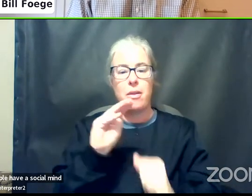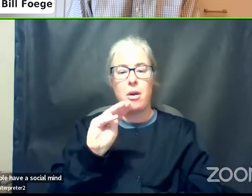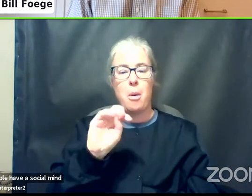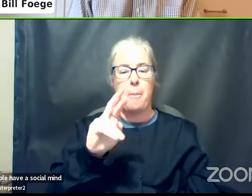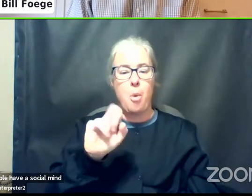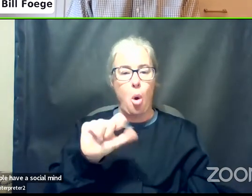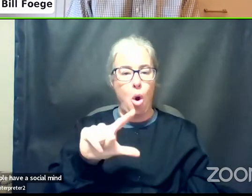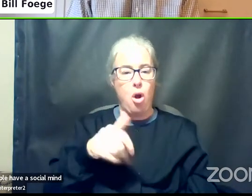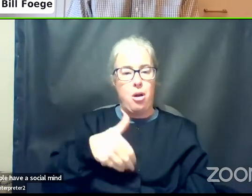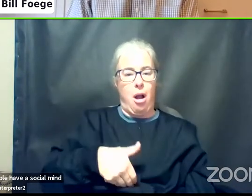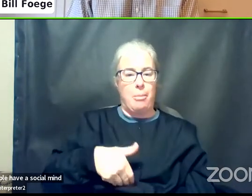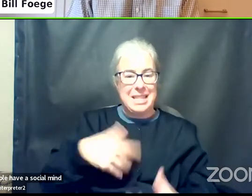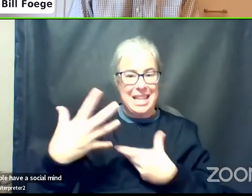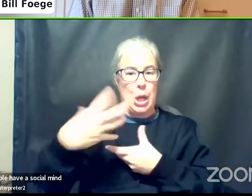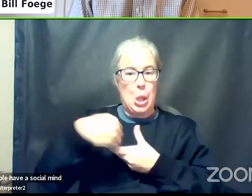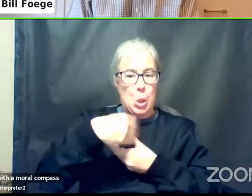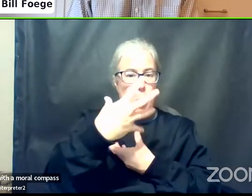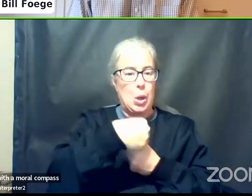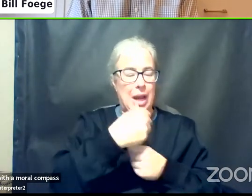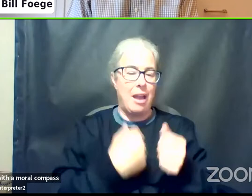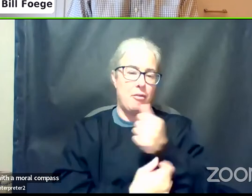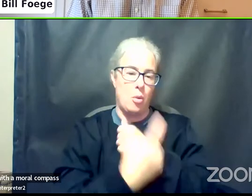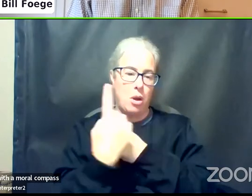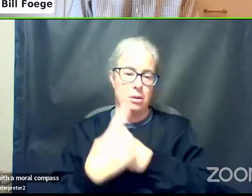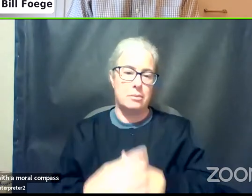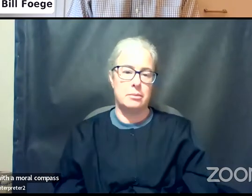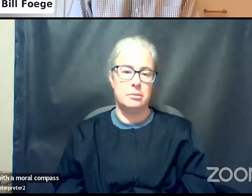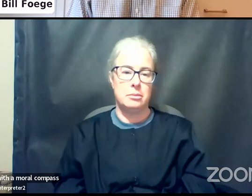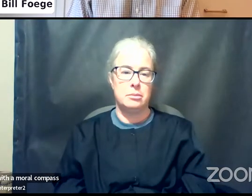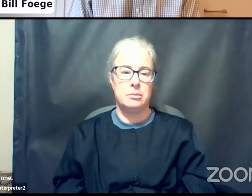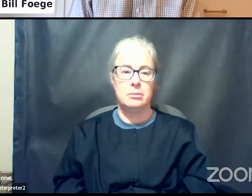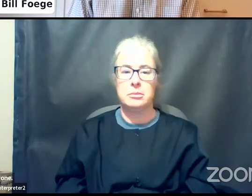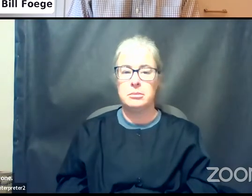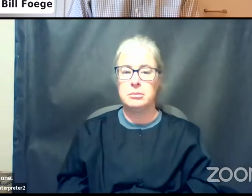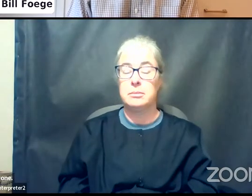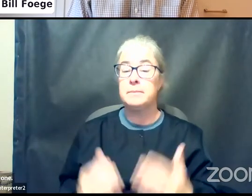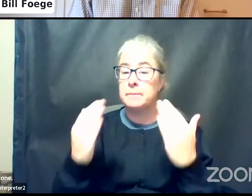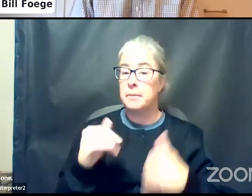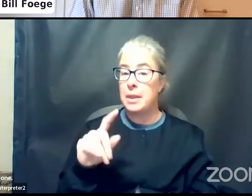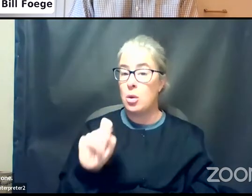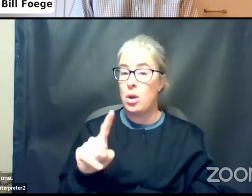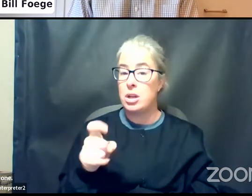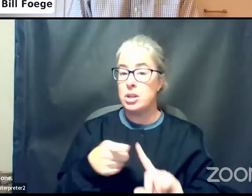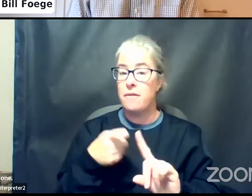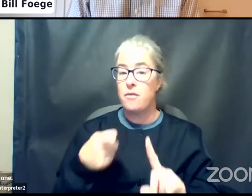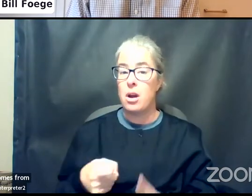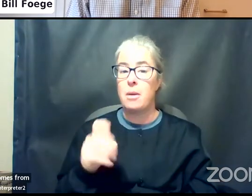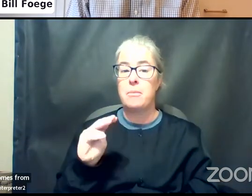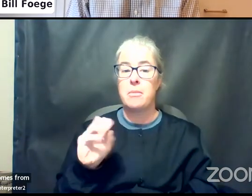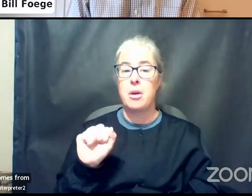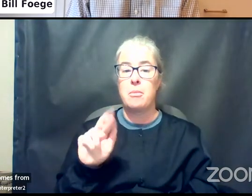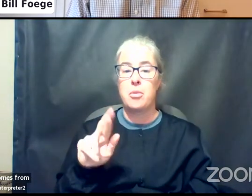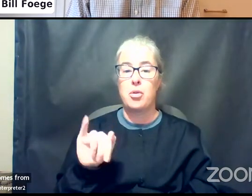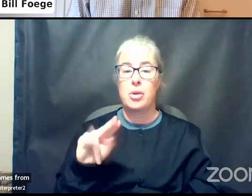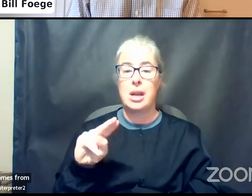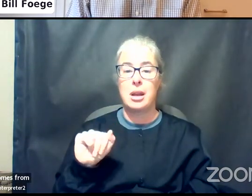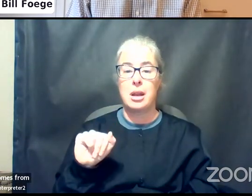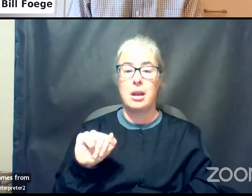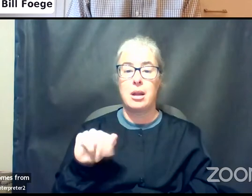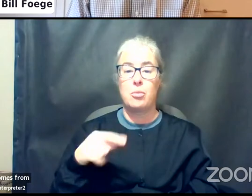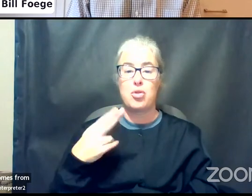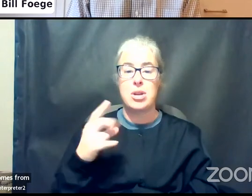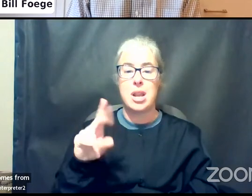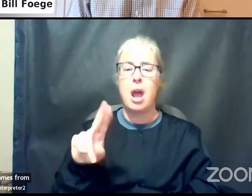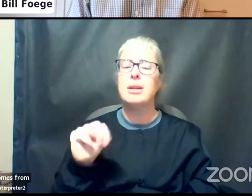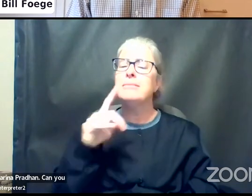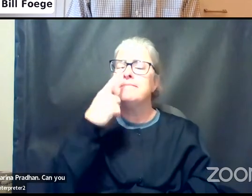composite including everybody our next question comes from Marina pradan can